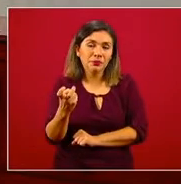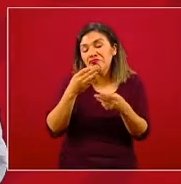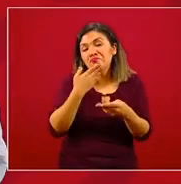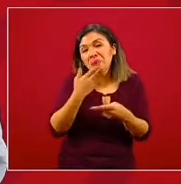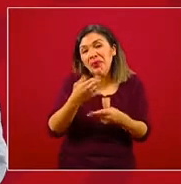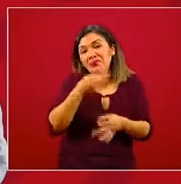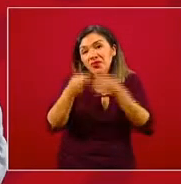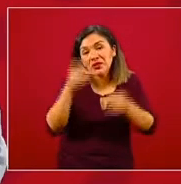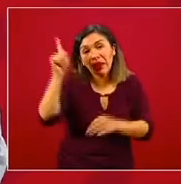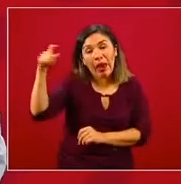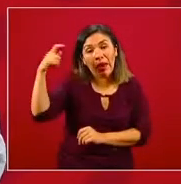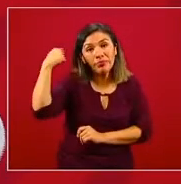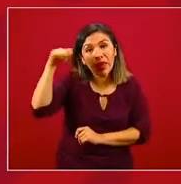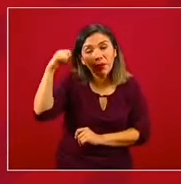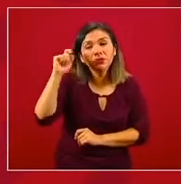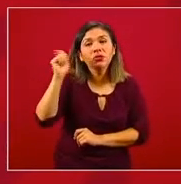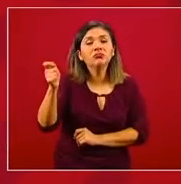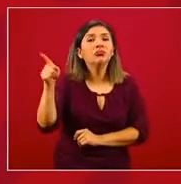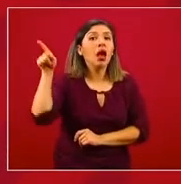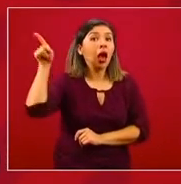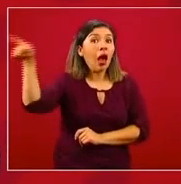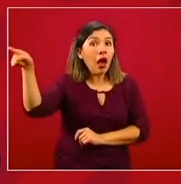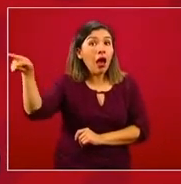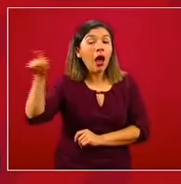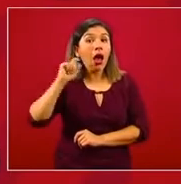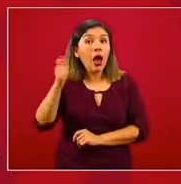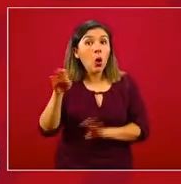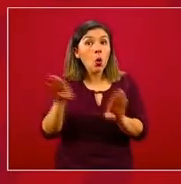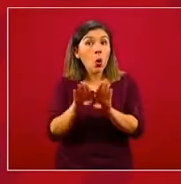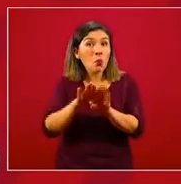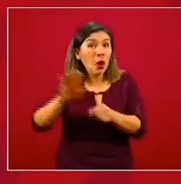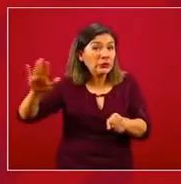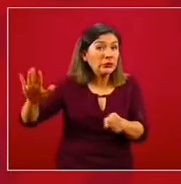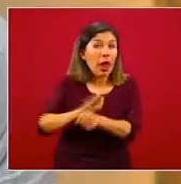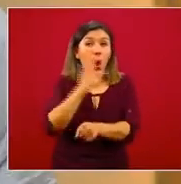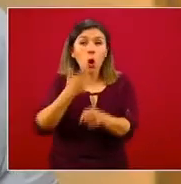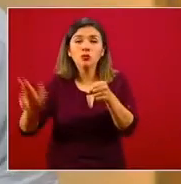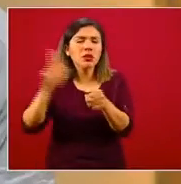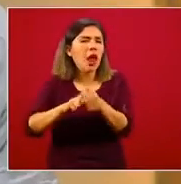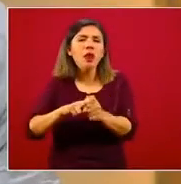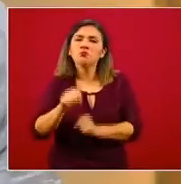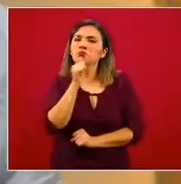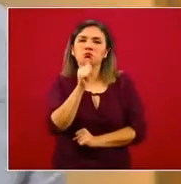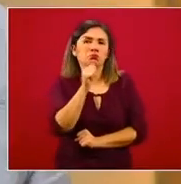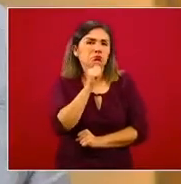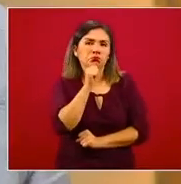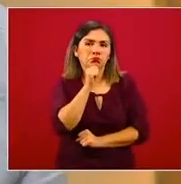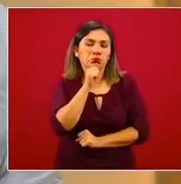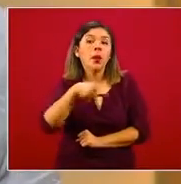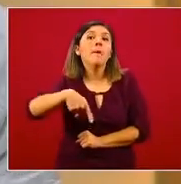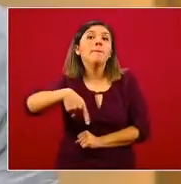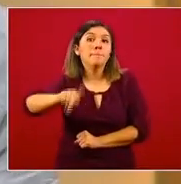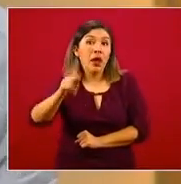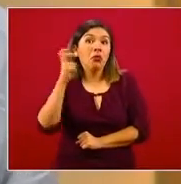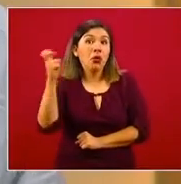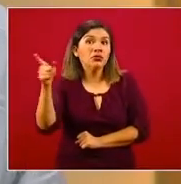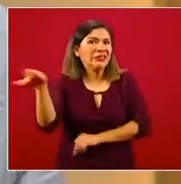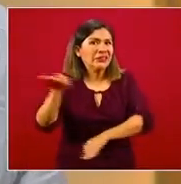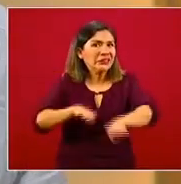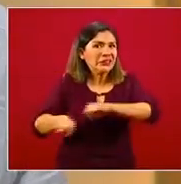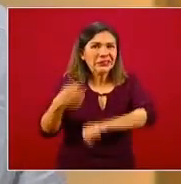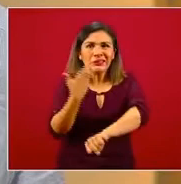and confirmed cases went up. The good news for Tabasco is that they are far from getting the saturation